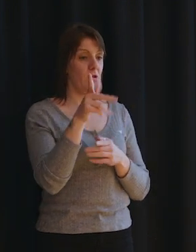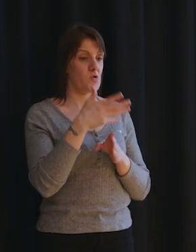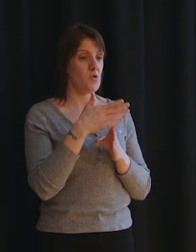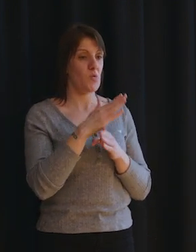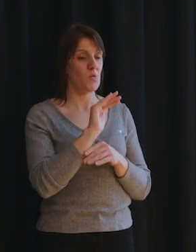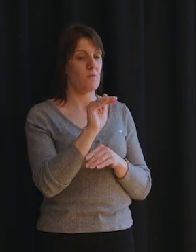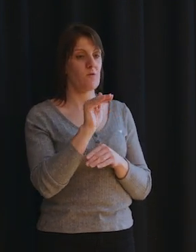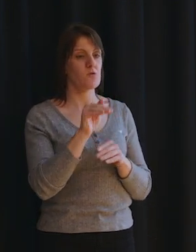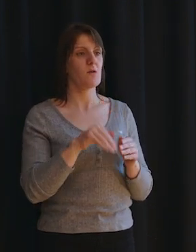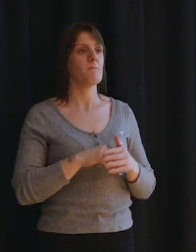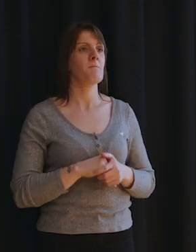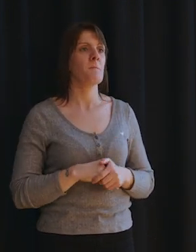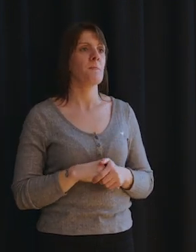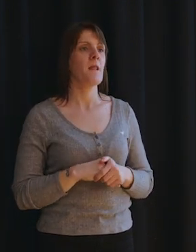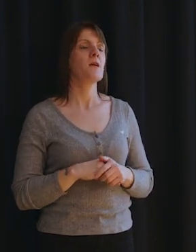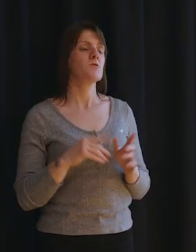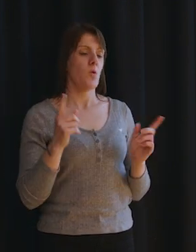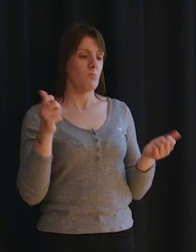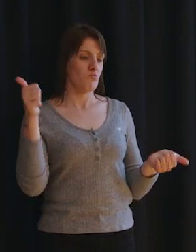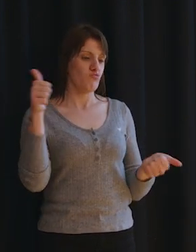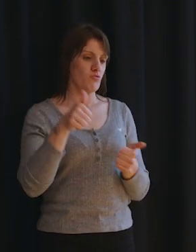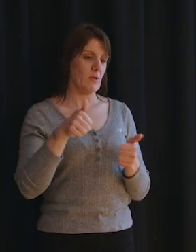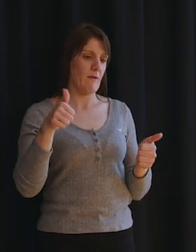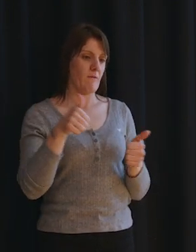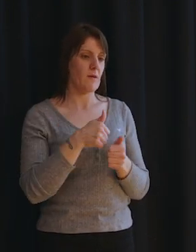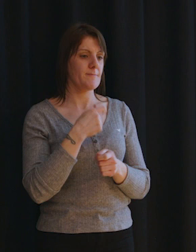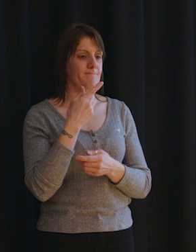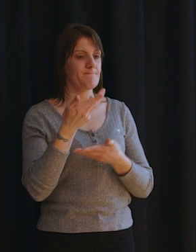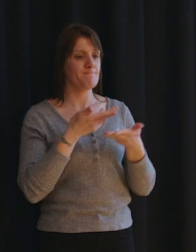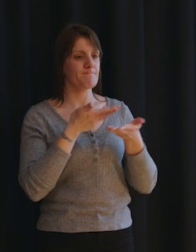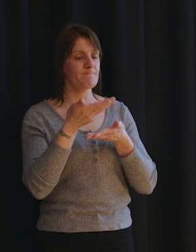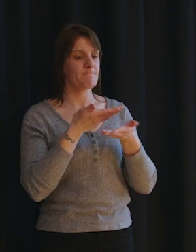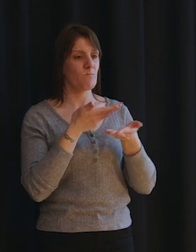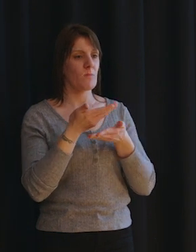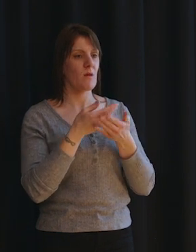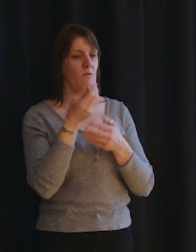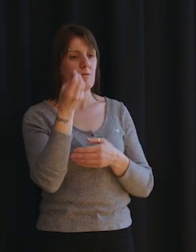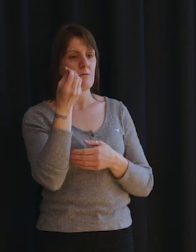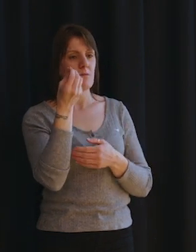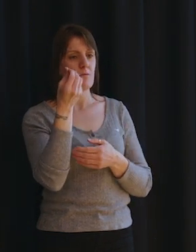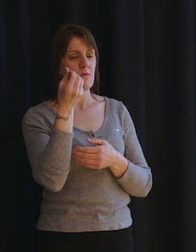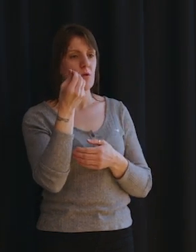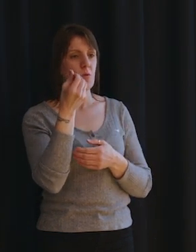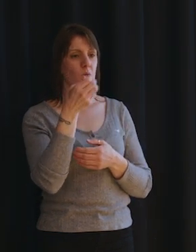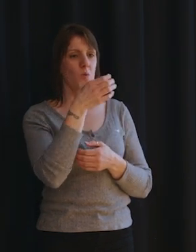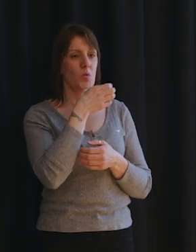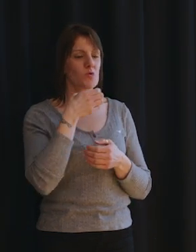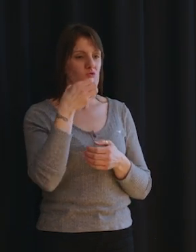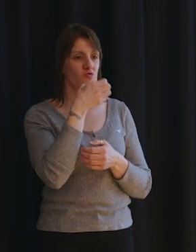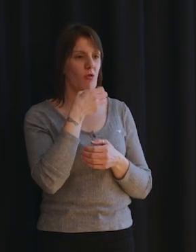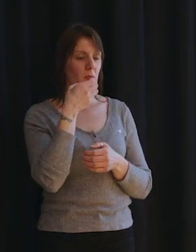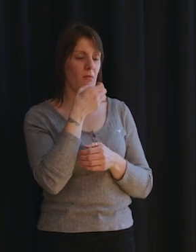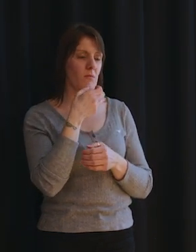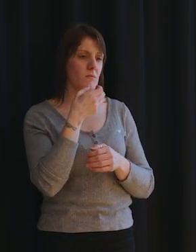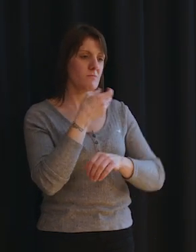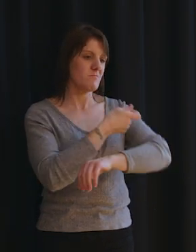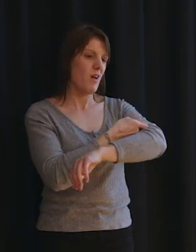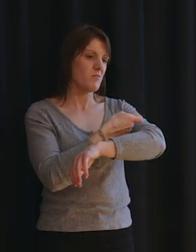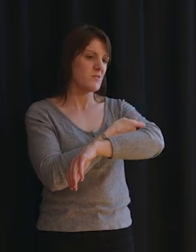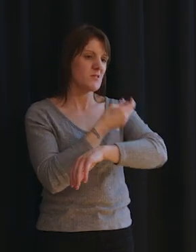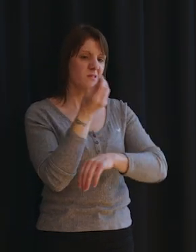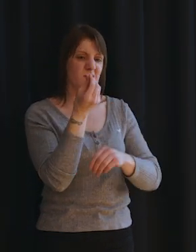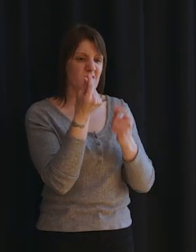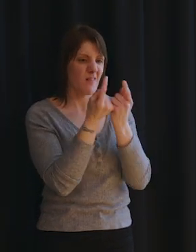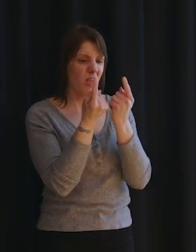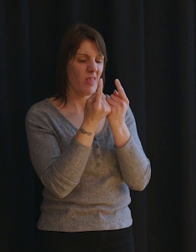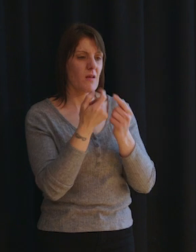So I'm just really going to briefly talk about a few substances and thinking about what those substances